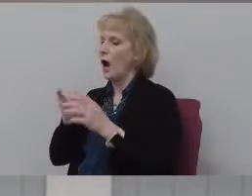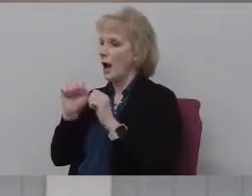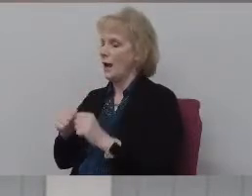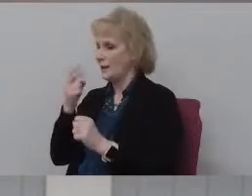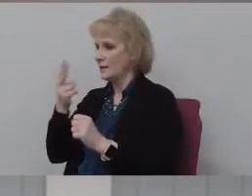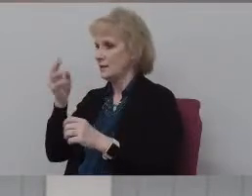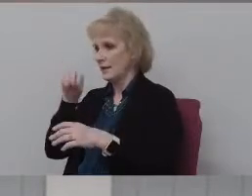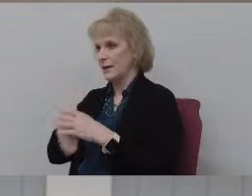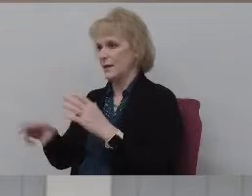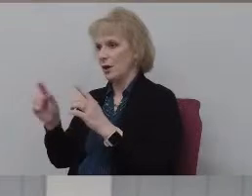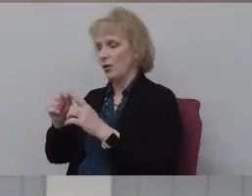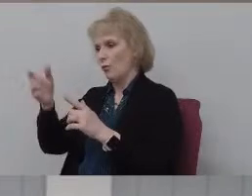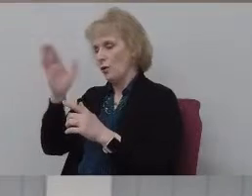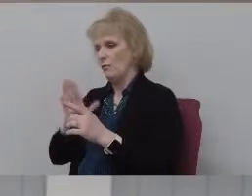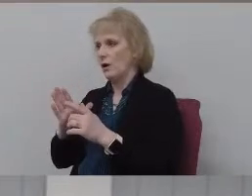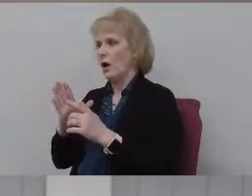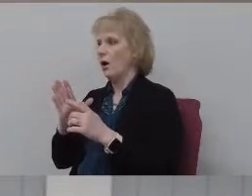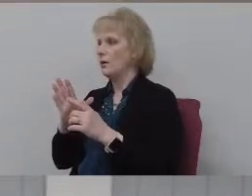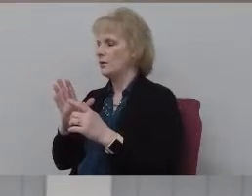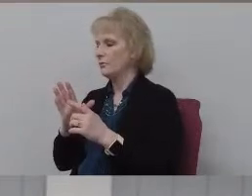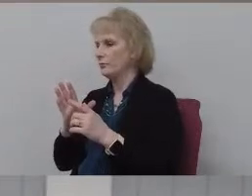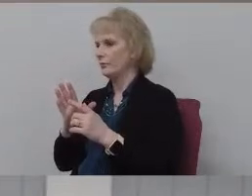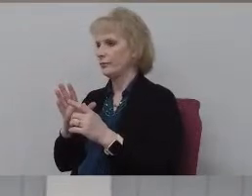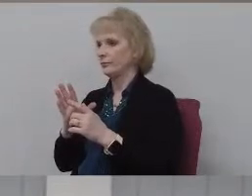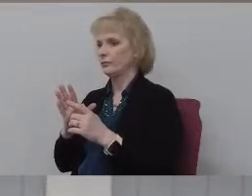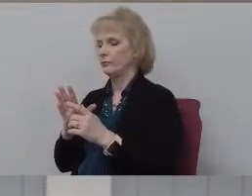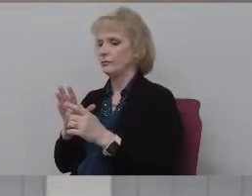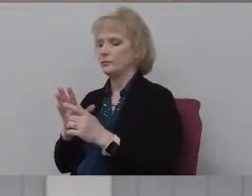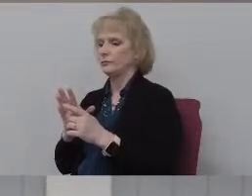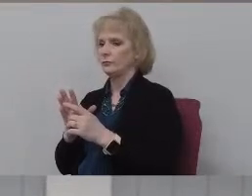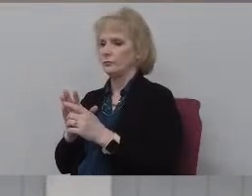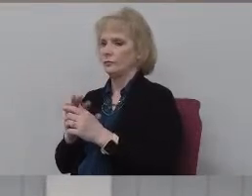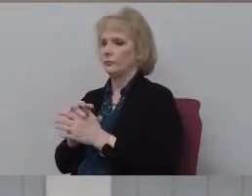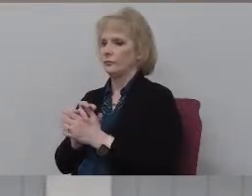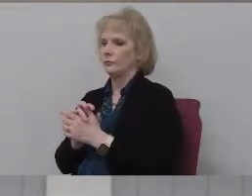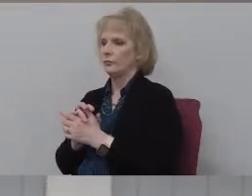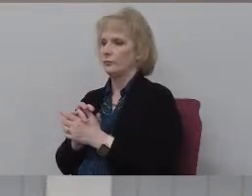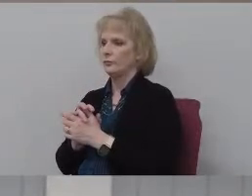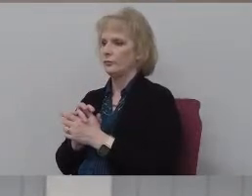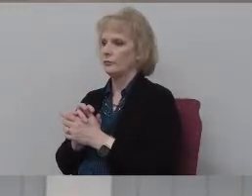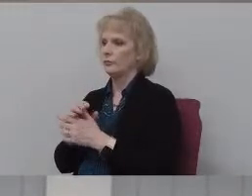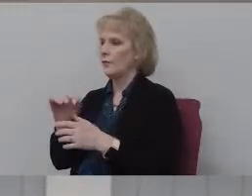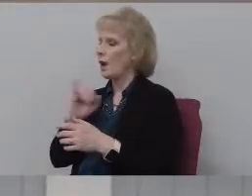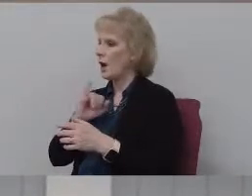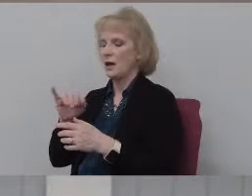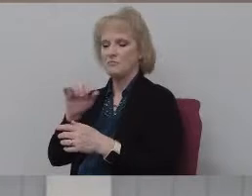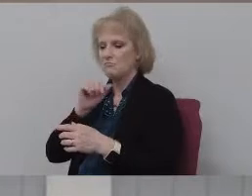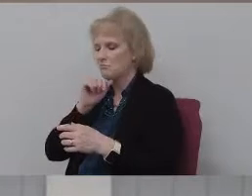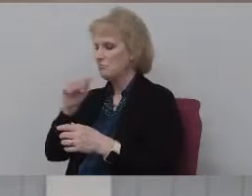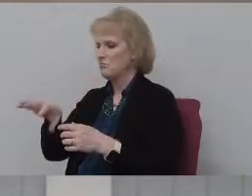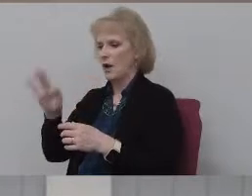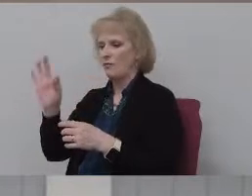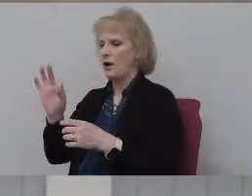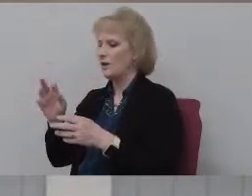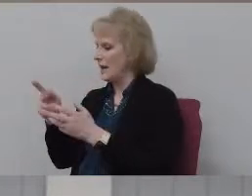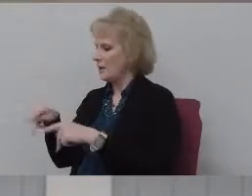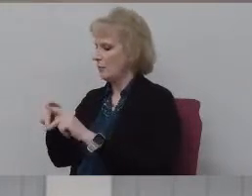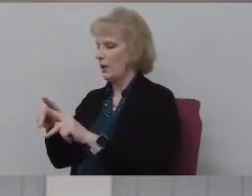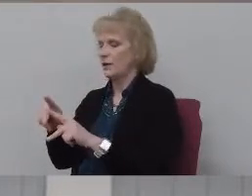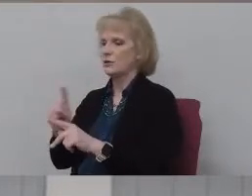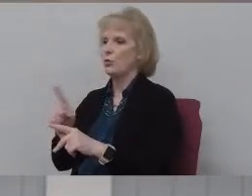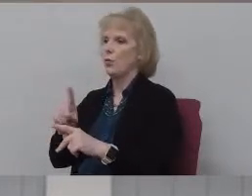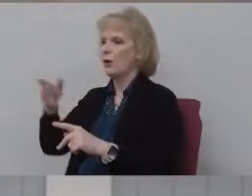that I know exactly. I could be mistaken on this. But as far as I can see, I can't find any place where God